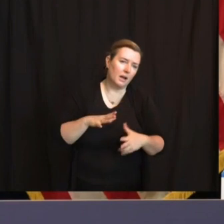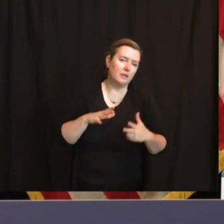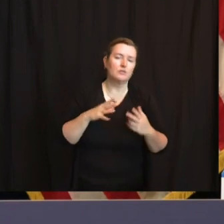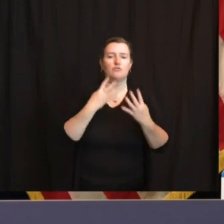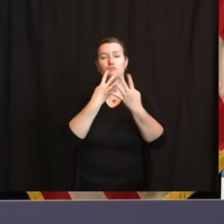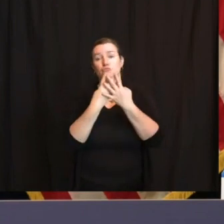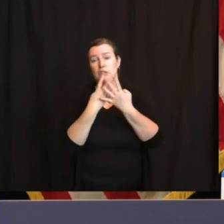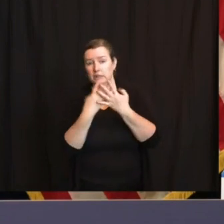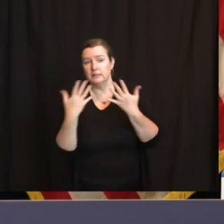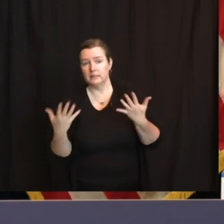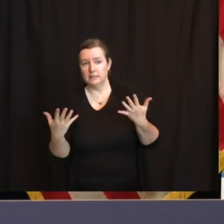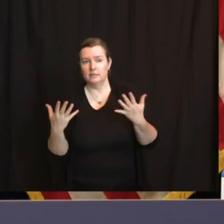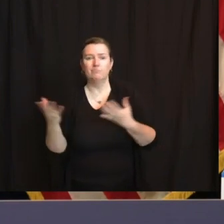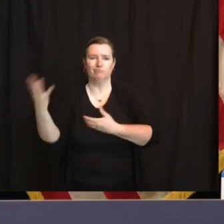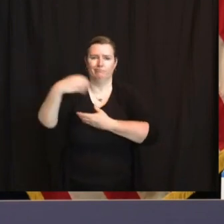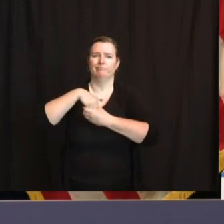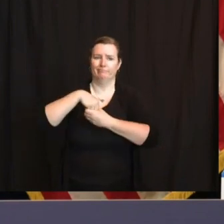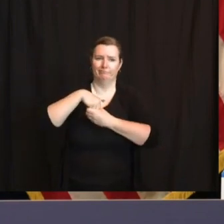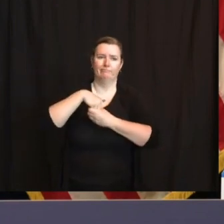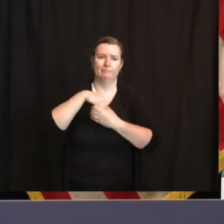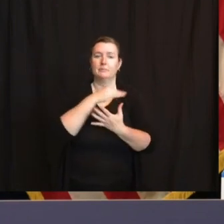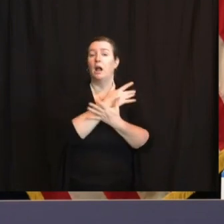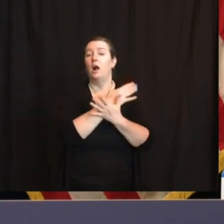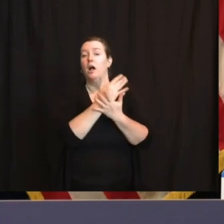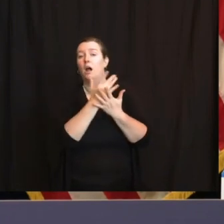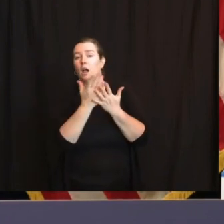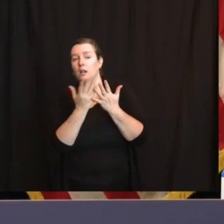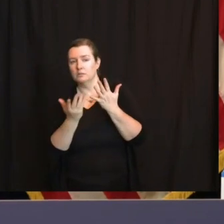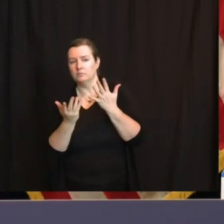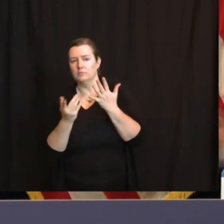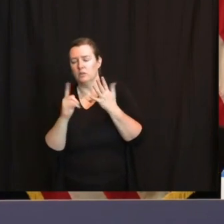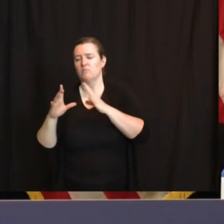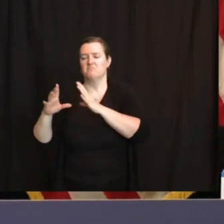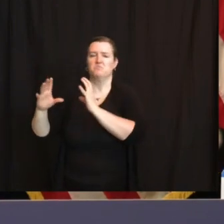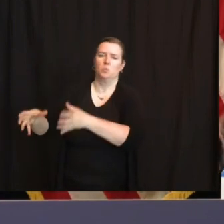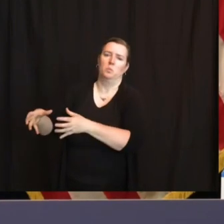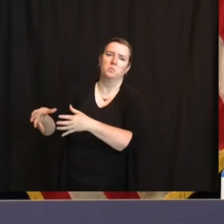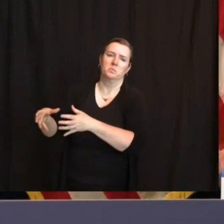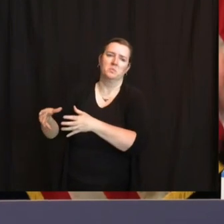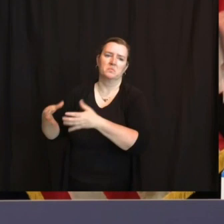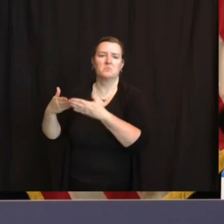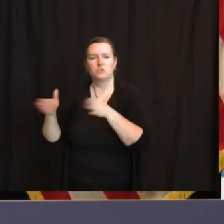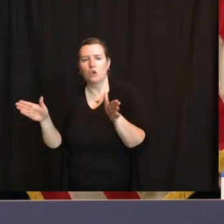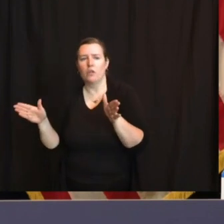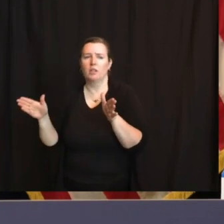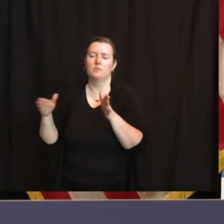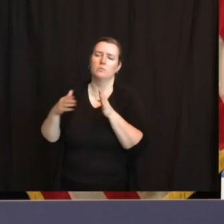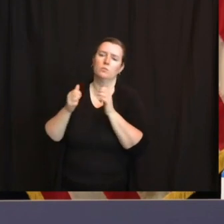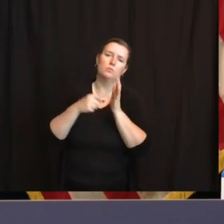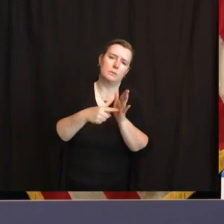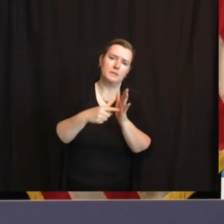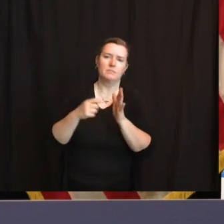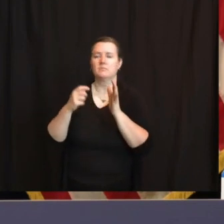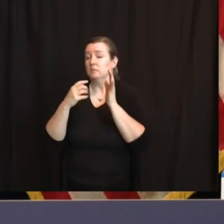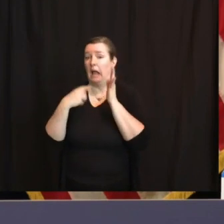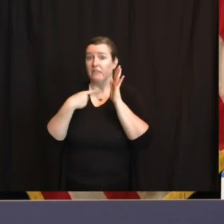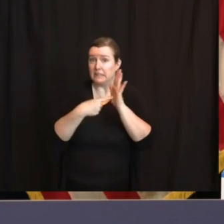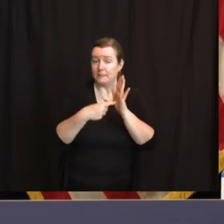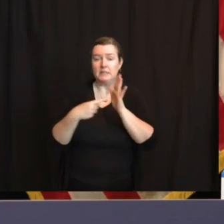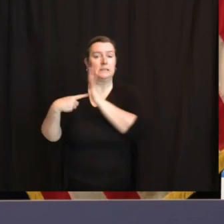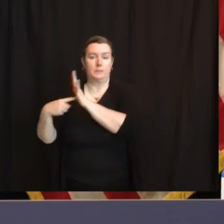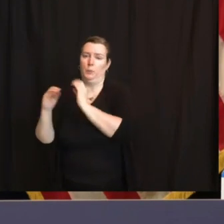then obviously it's the general population, both symptomatic and asymptomatic. If it's okay with you, maybe tomorrow we can bring that chart back up with us.